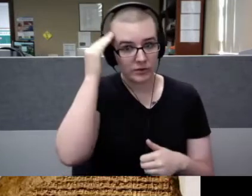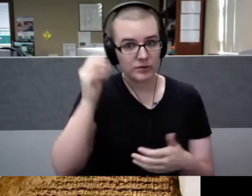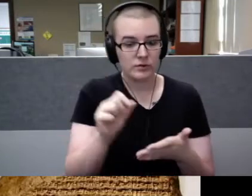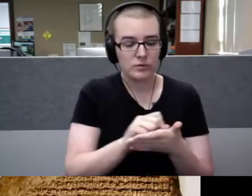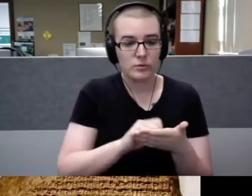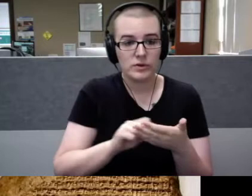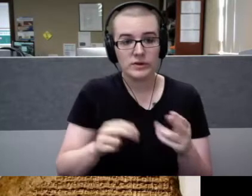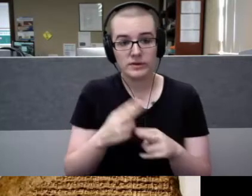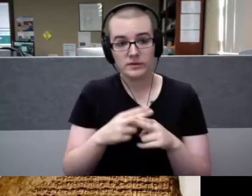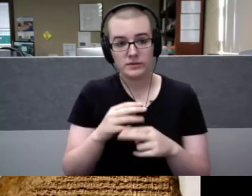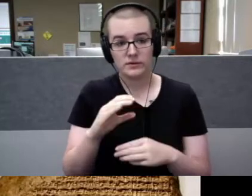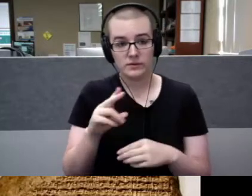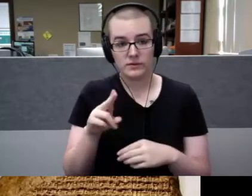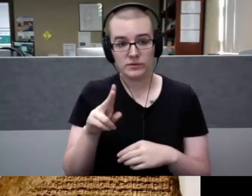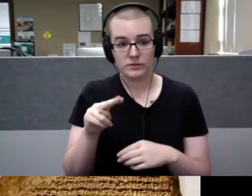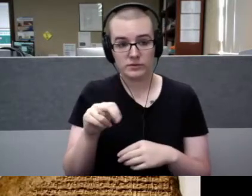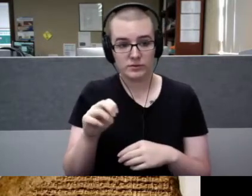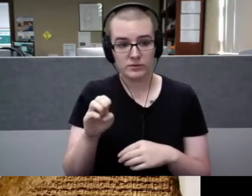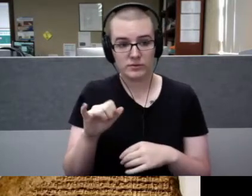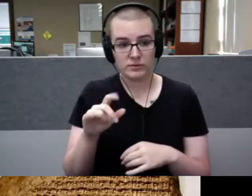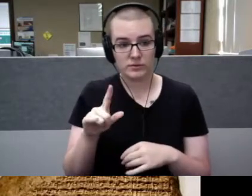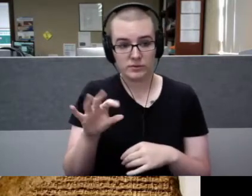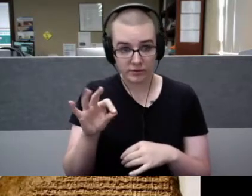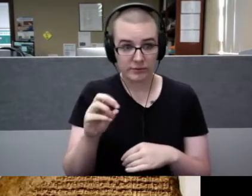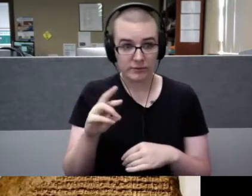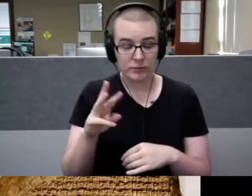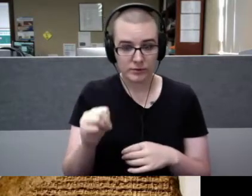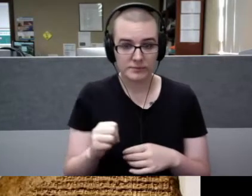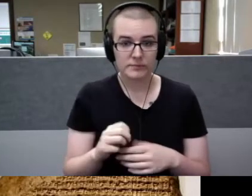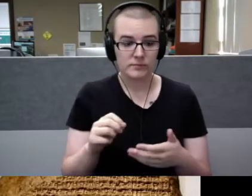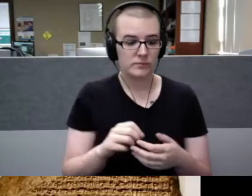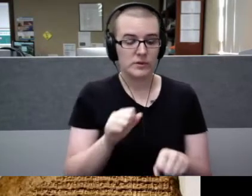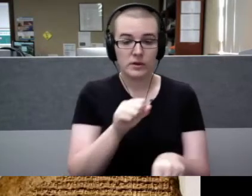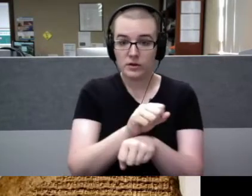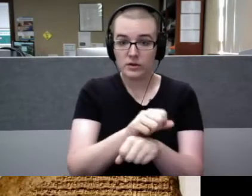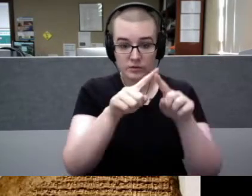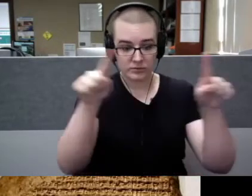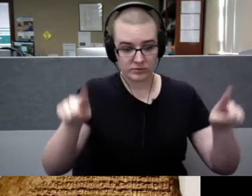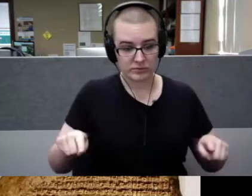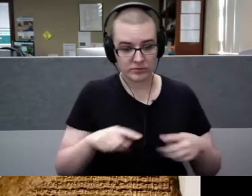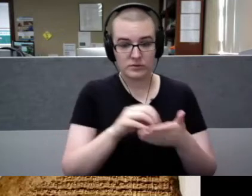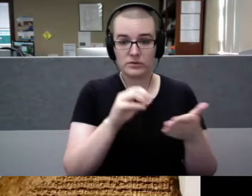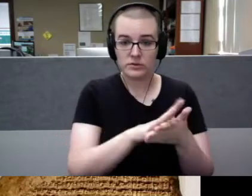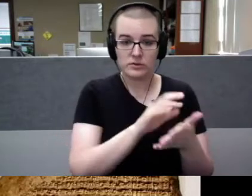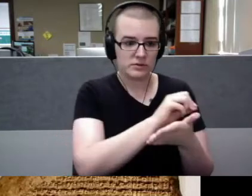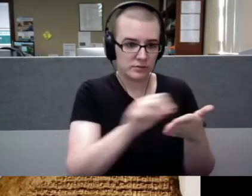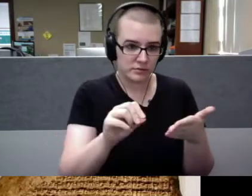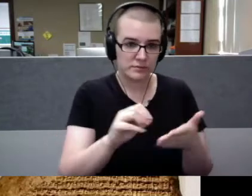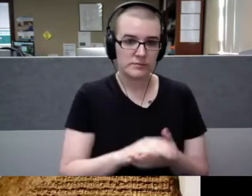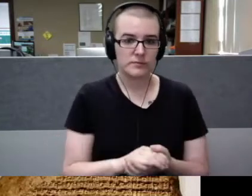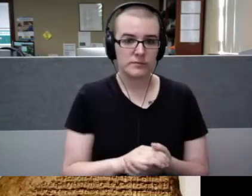cuneiform. They're written on stone tablets, and the earliest one that we have, the earliest one that we can find, is from